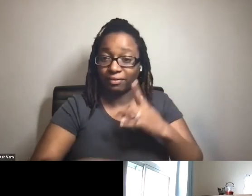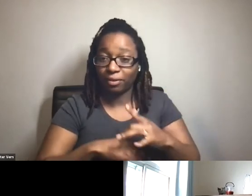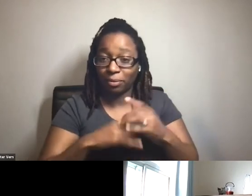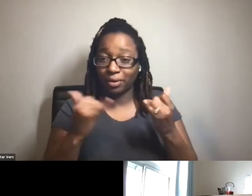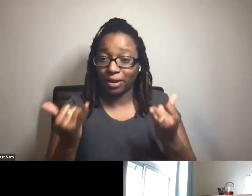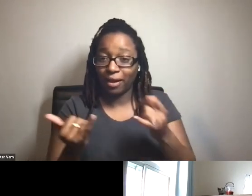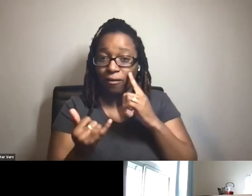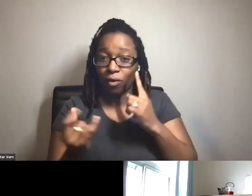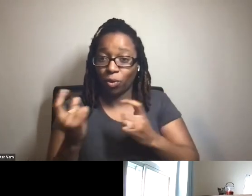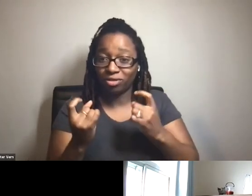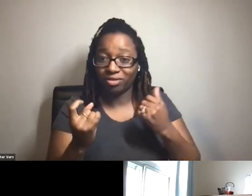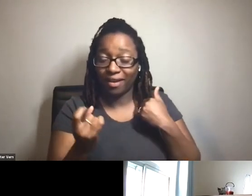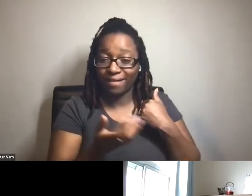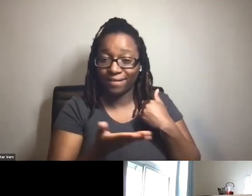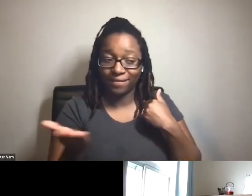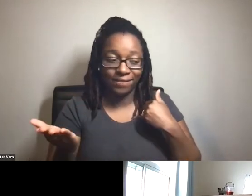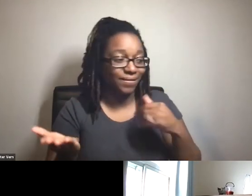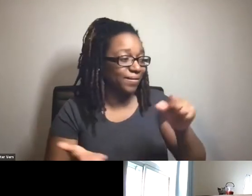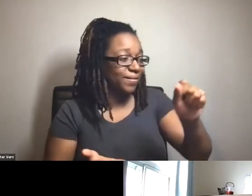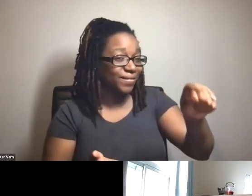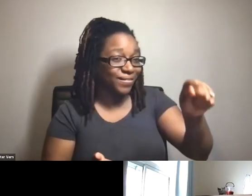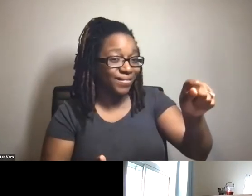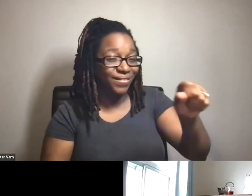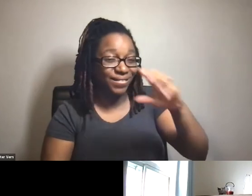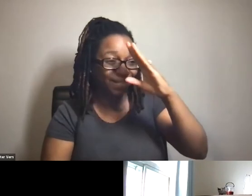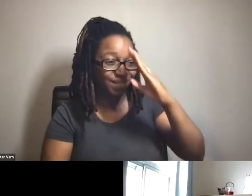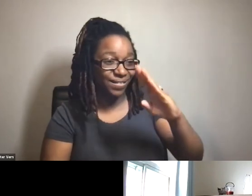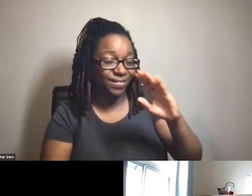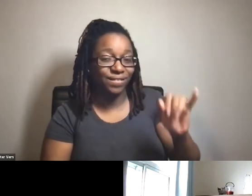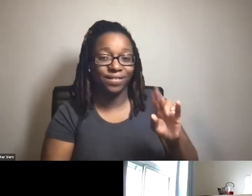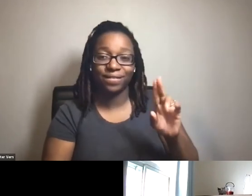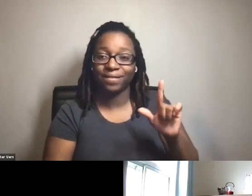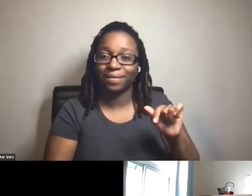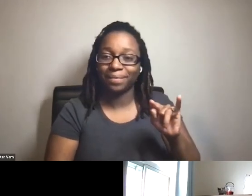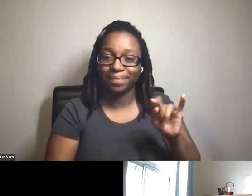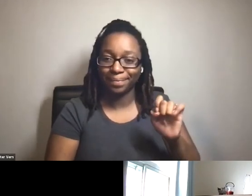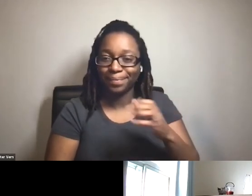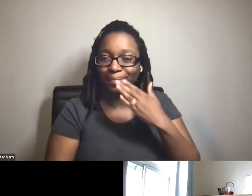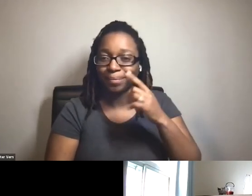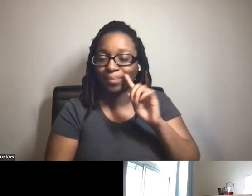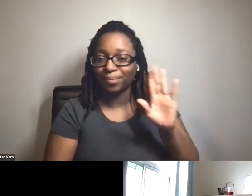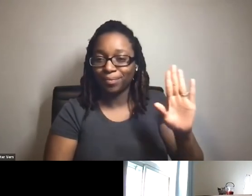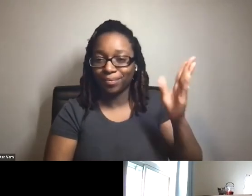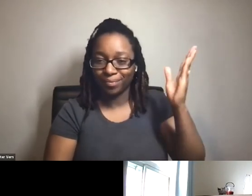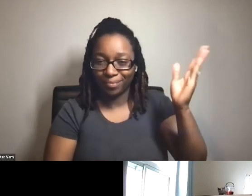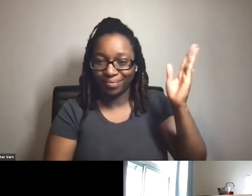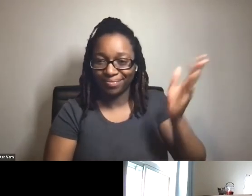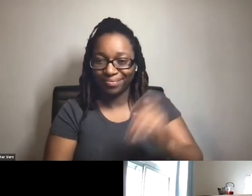questions? Yes. Hi, Juliette. Hi. Thank you for the presentation. Are there any